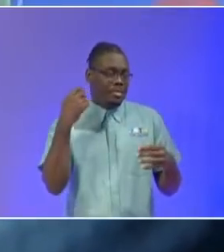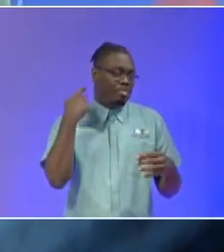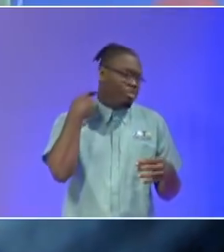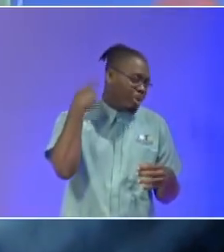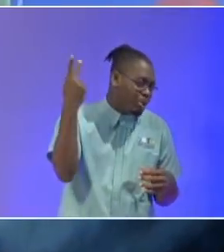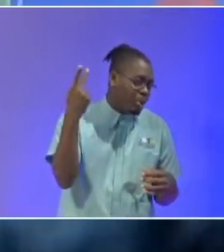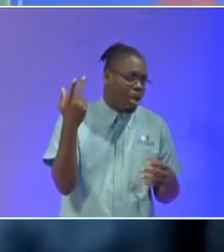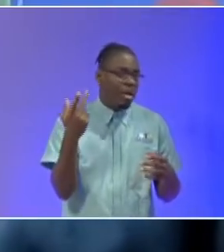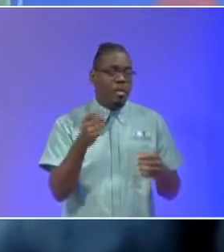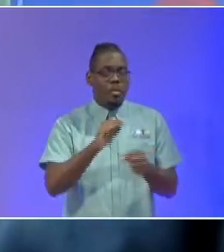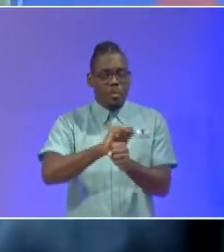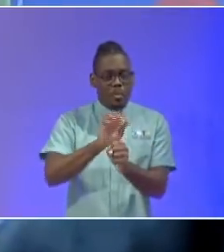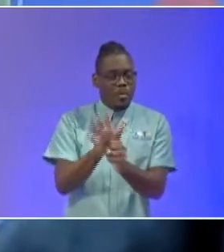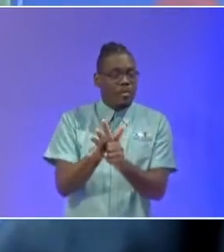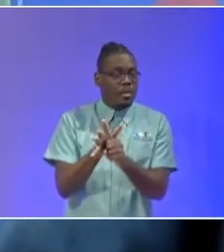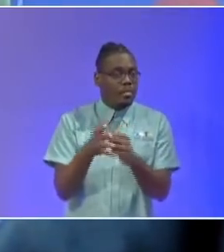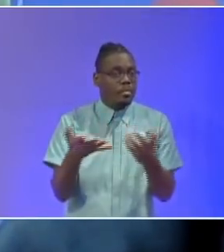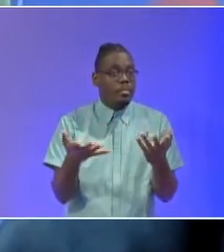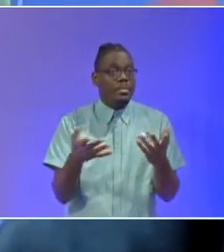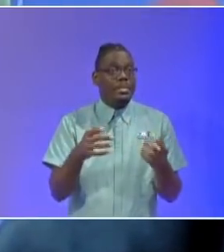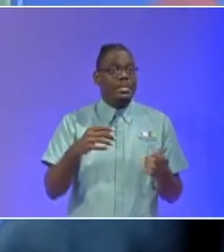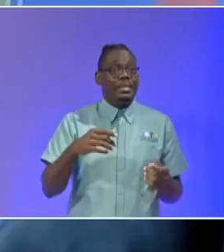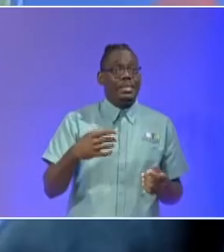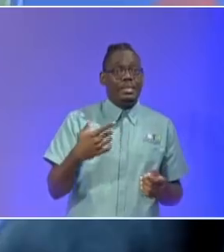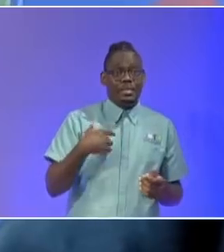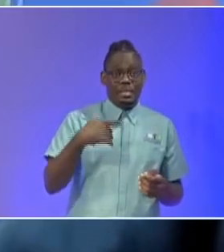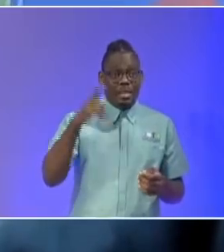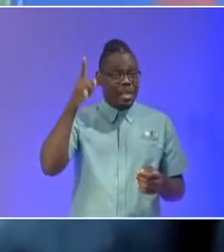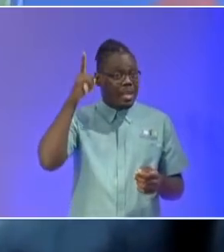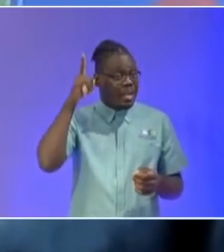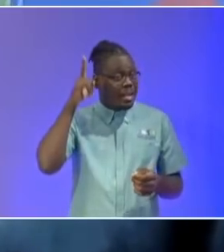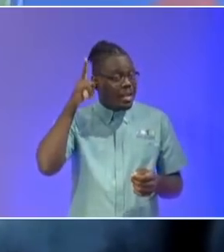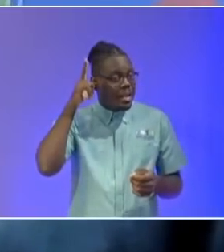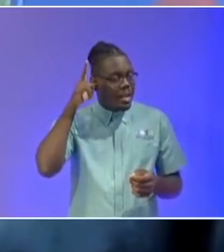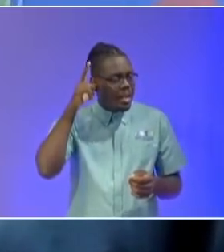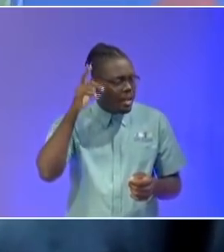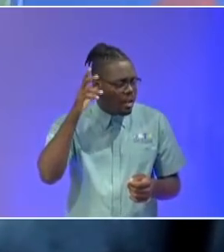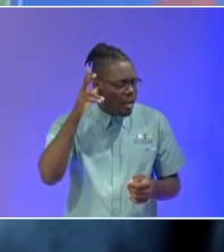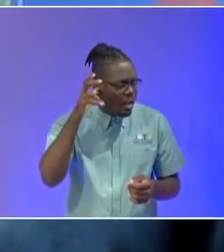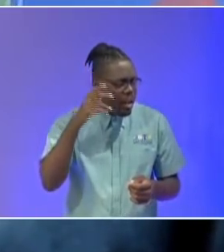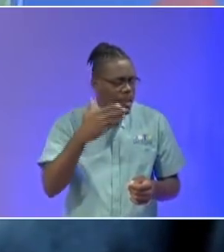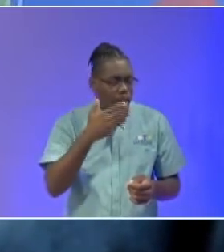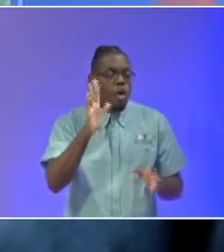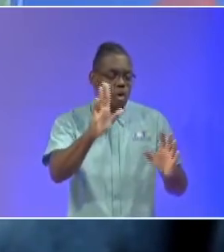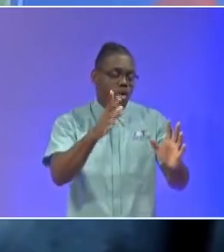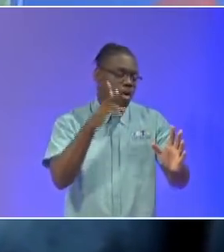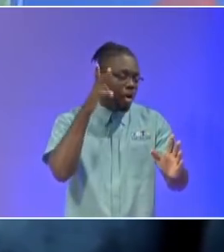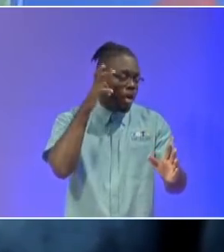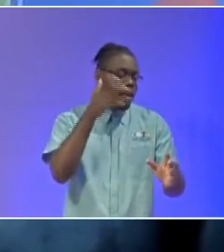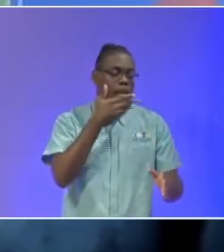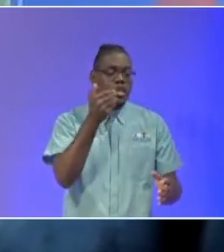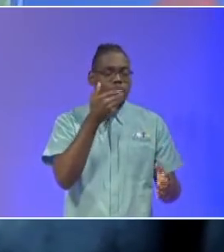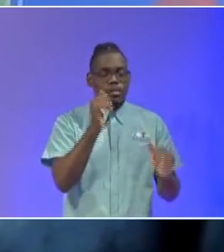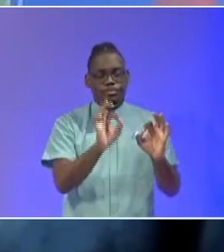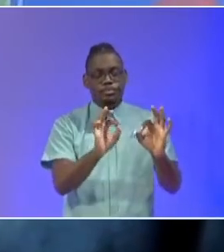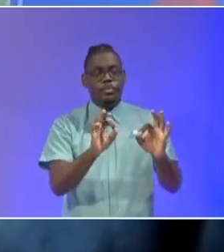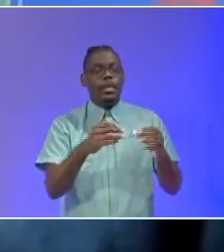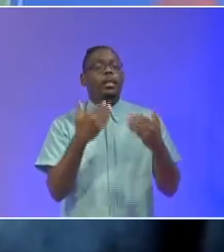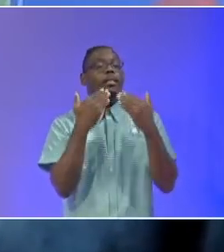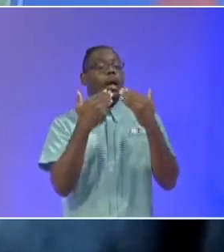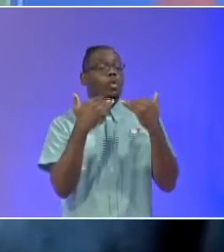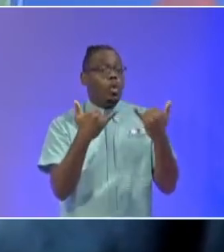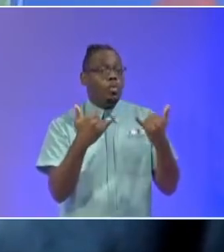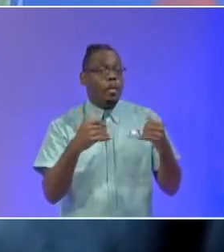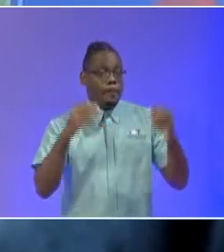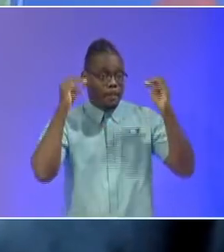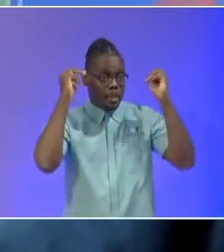that. I was just wondering, first question to the minister. Good morning. In terms of the issue of the public sector safe